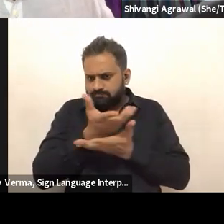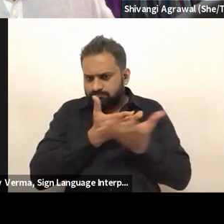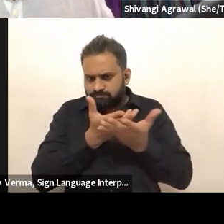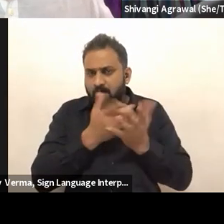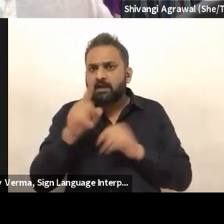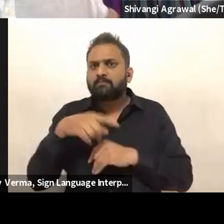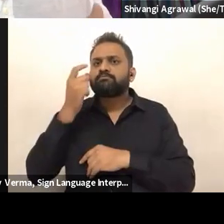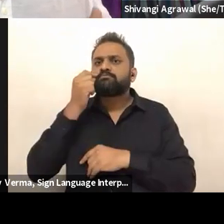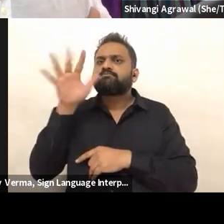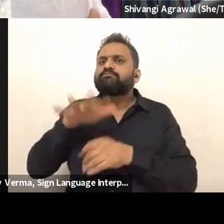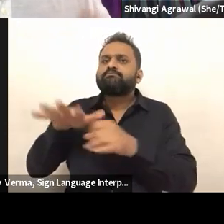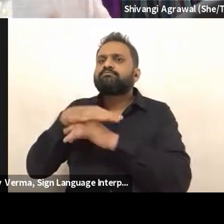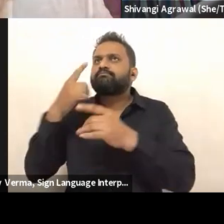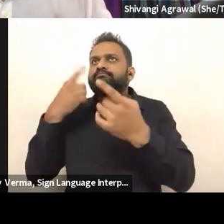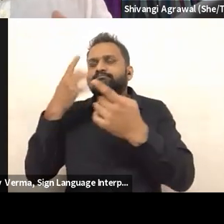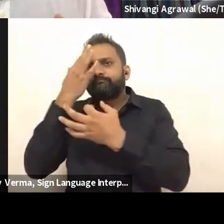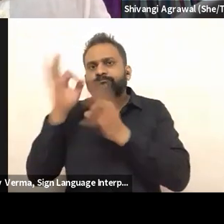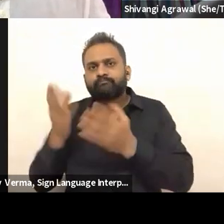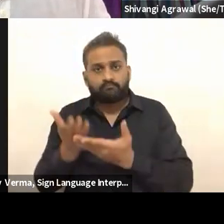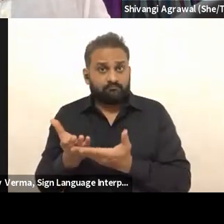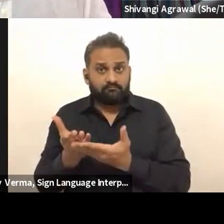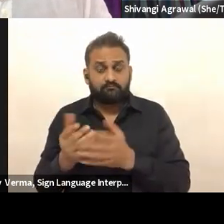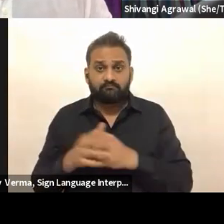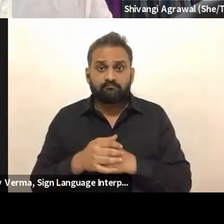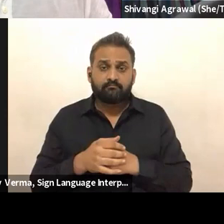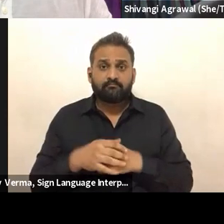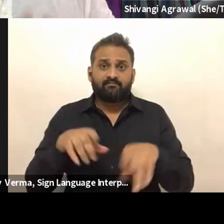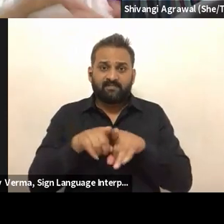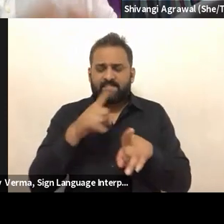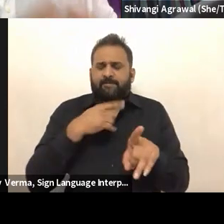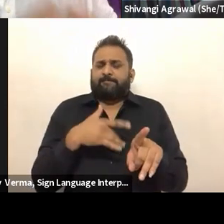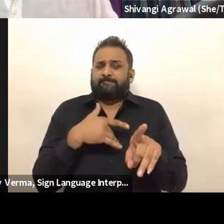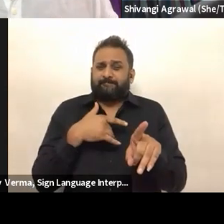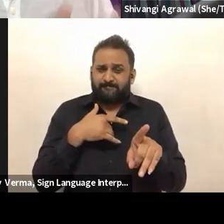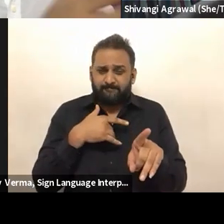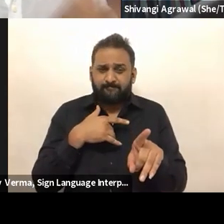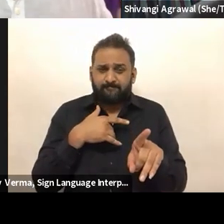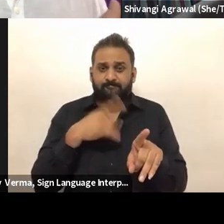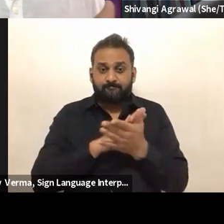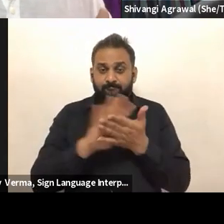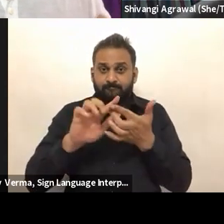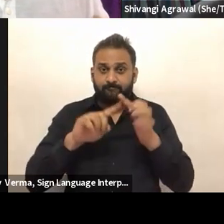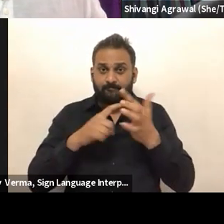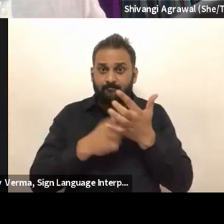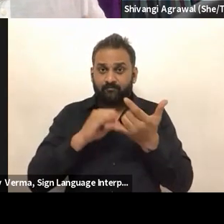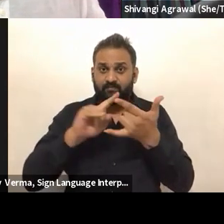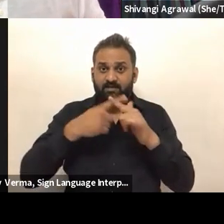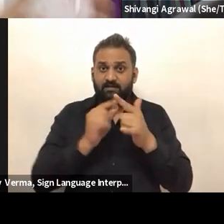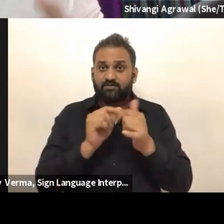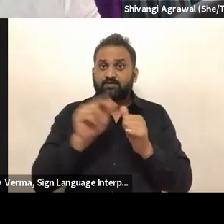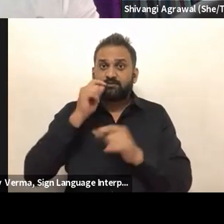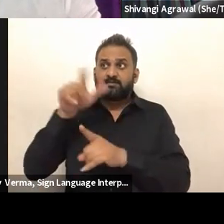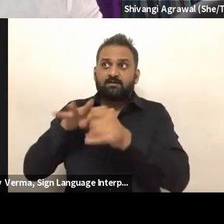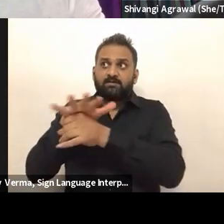privileged. But personally, I haven't found heterosexual men to be less understanding than